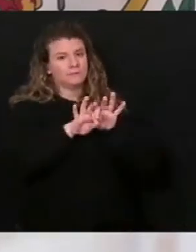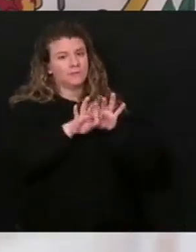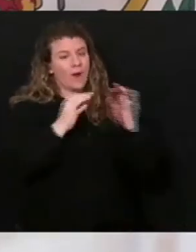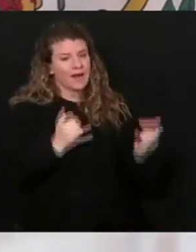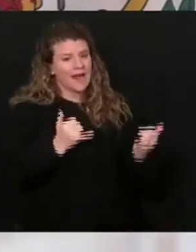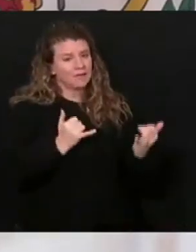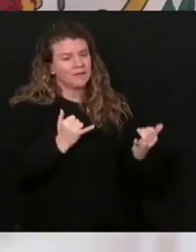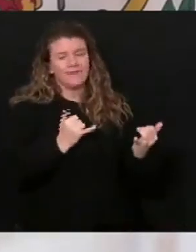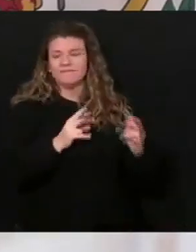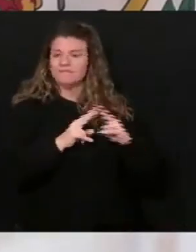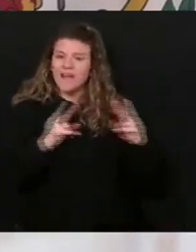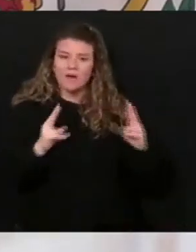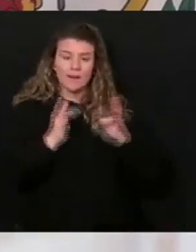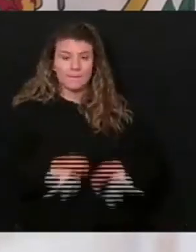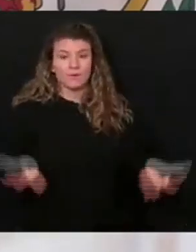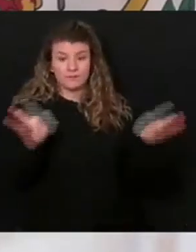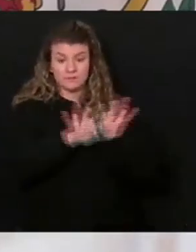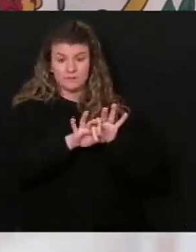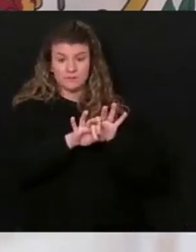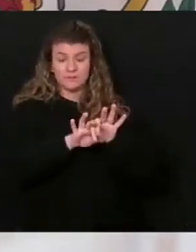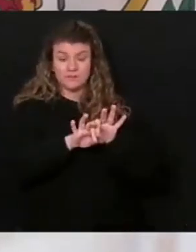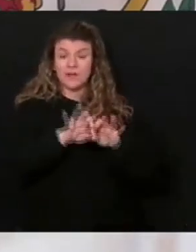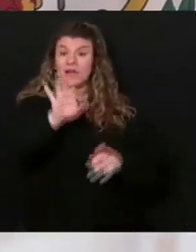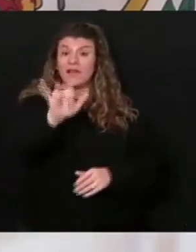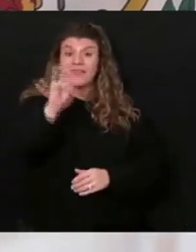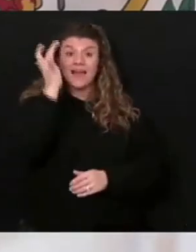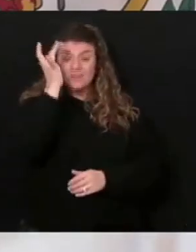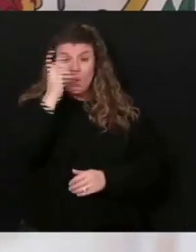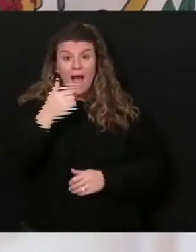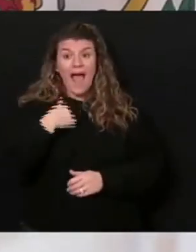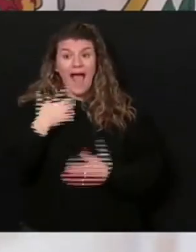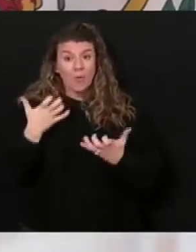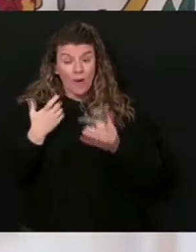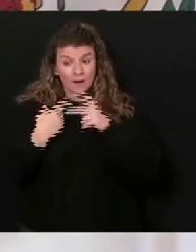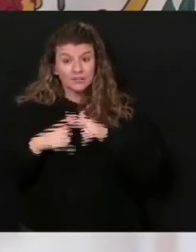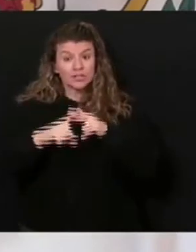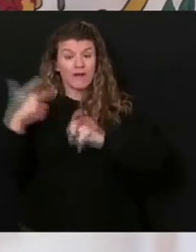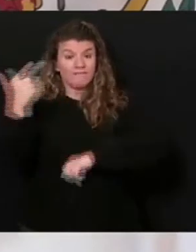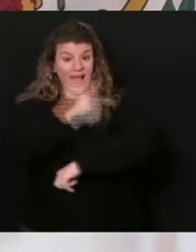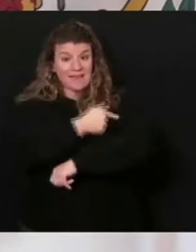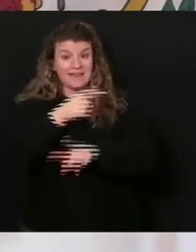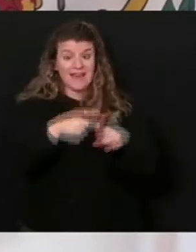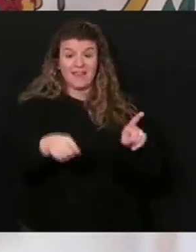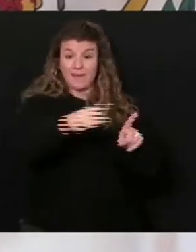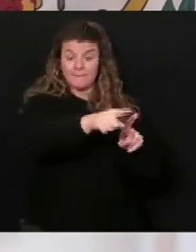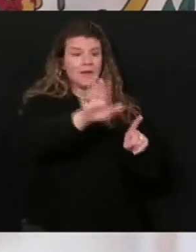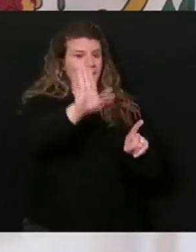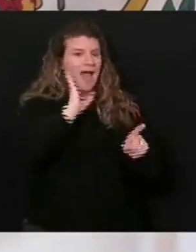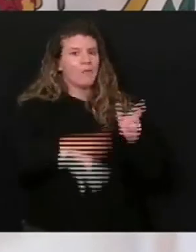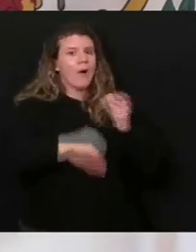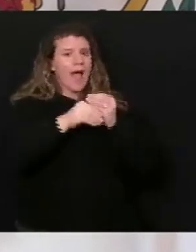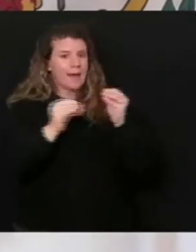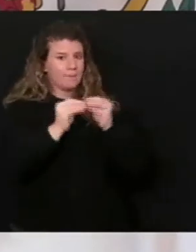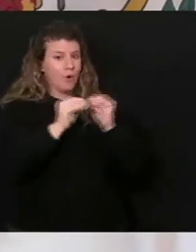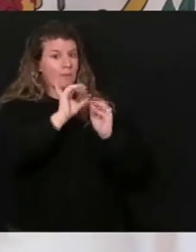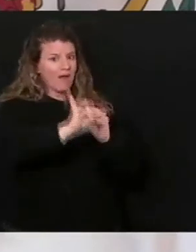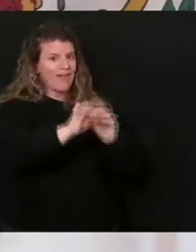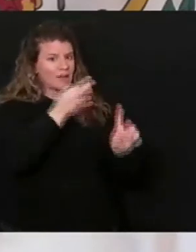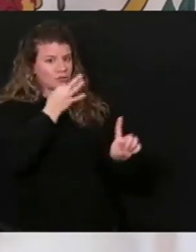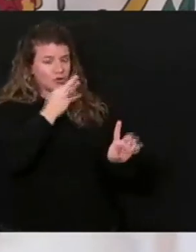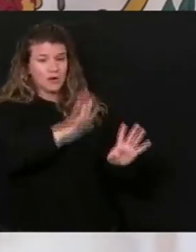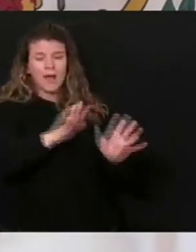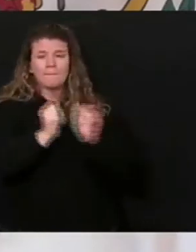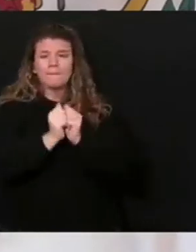So important. That's why I took the initiative to start trying to vaccinate them, and I'll get to that in just one second. But without